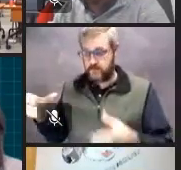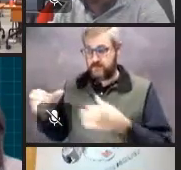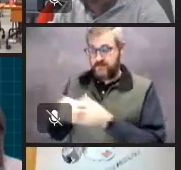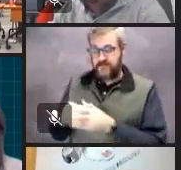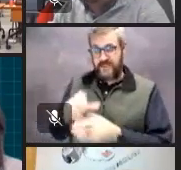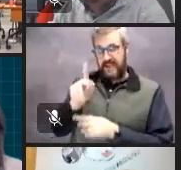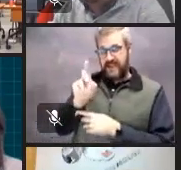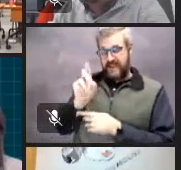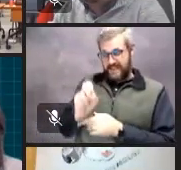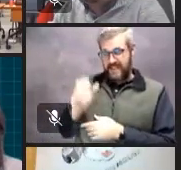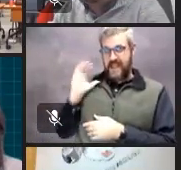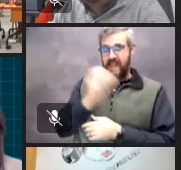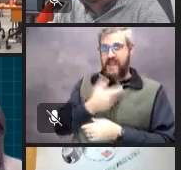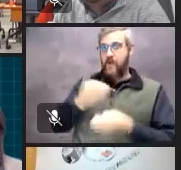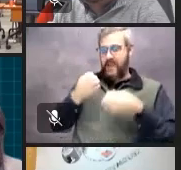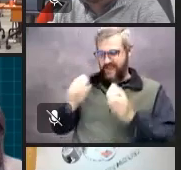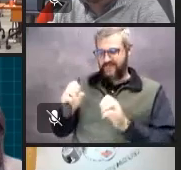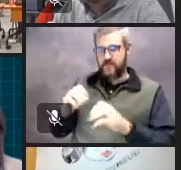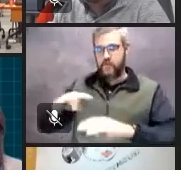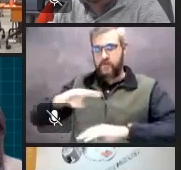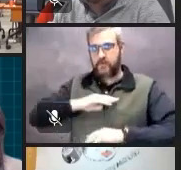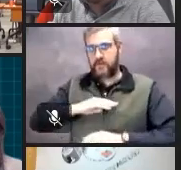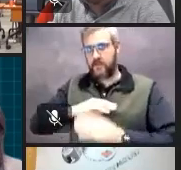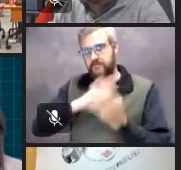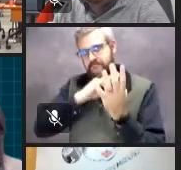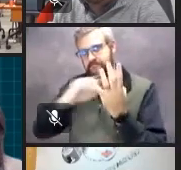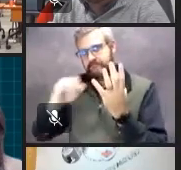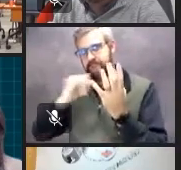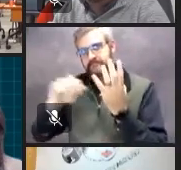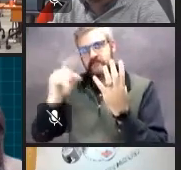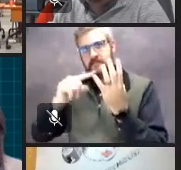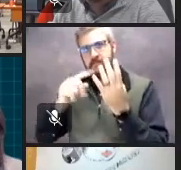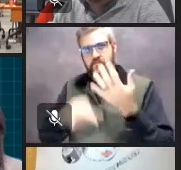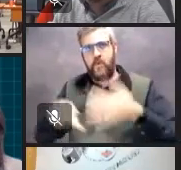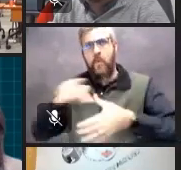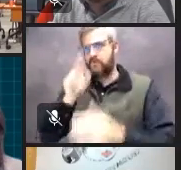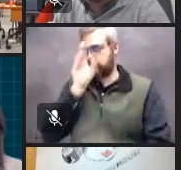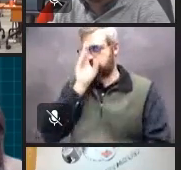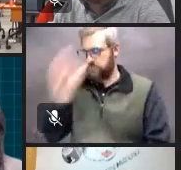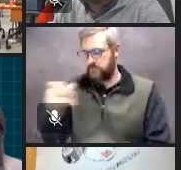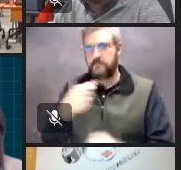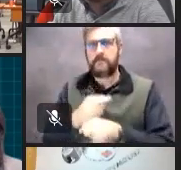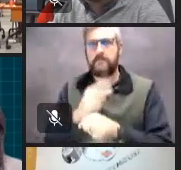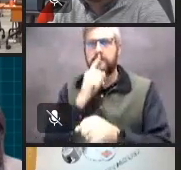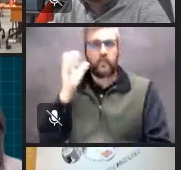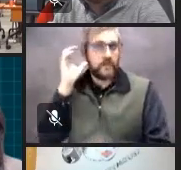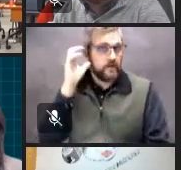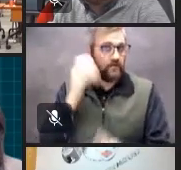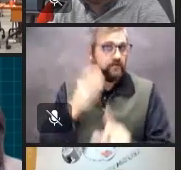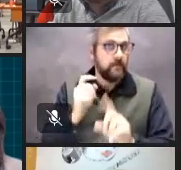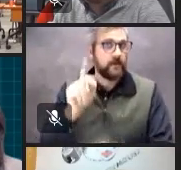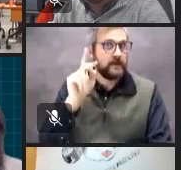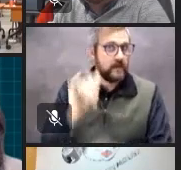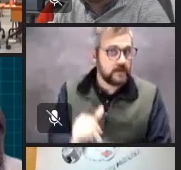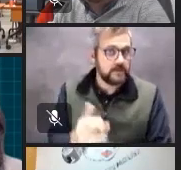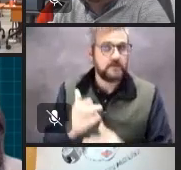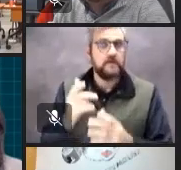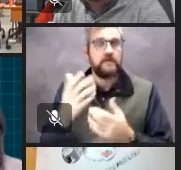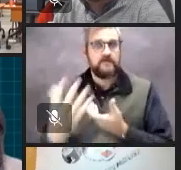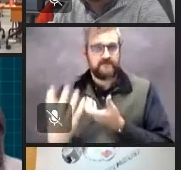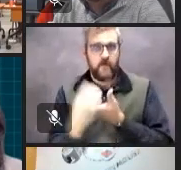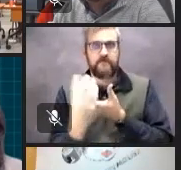to meet that last priority head on. We want to make sure that we are hearing from Kentuckians and we're involving them in